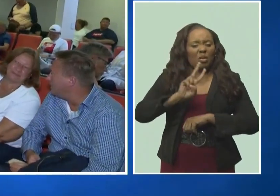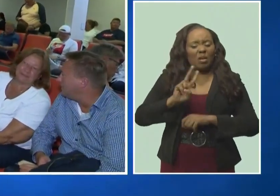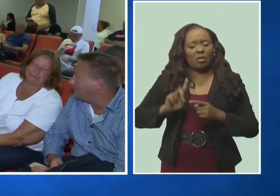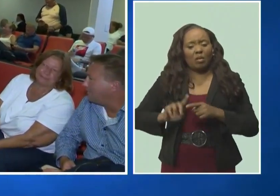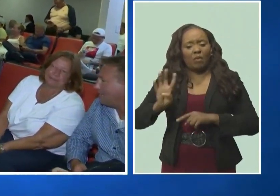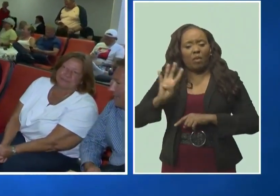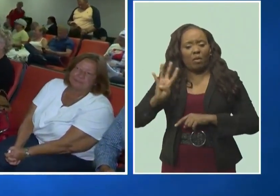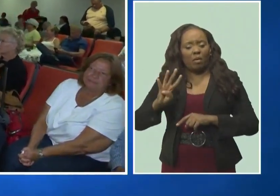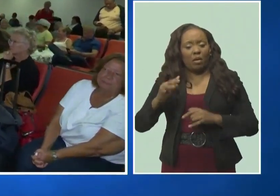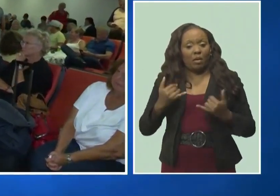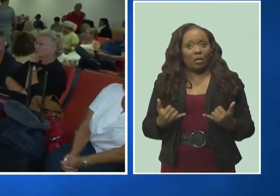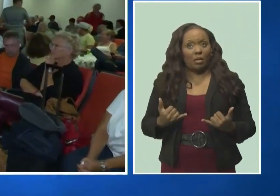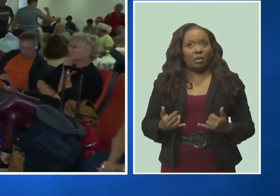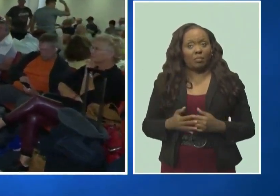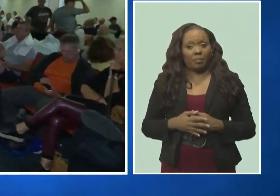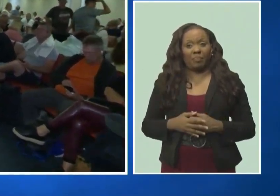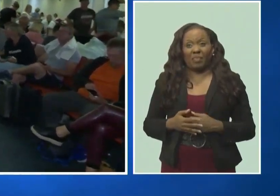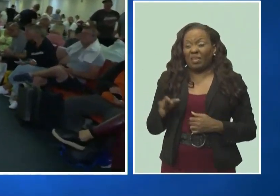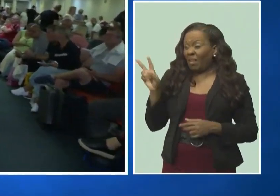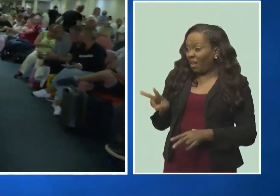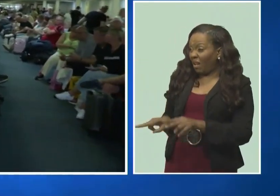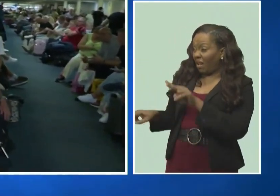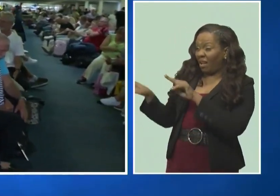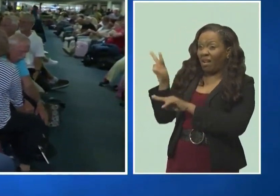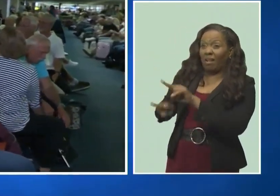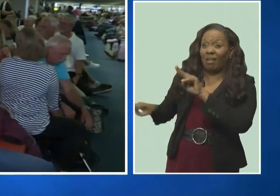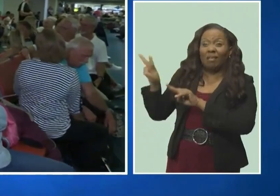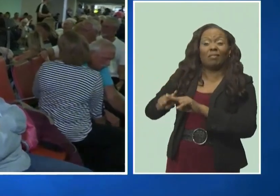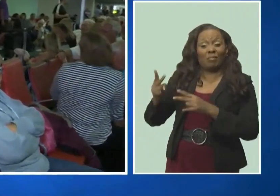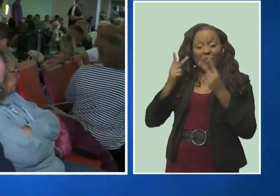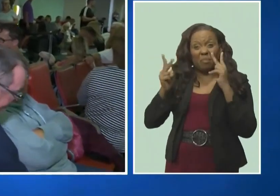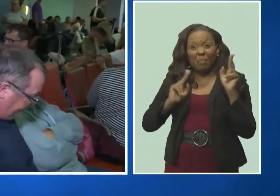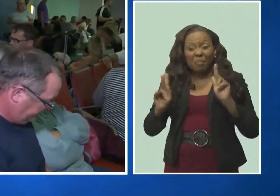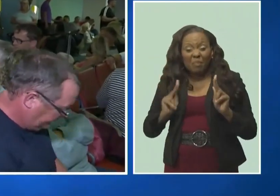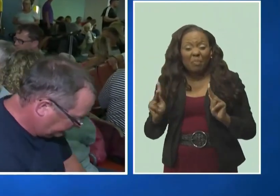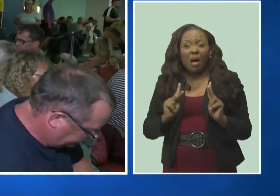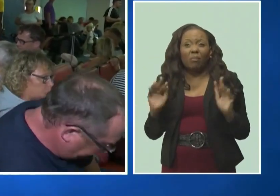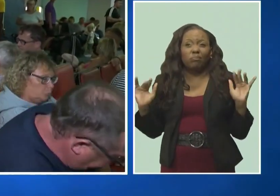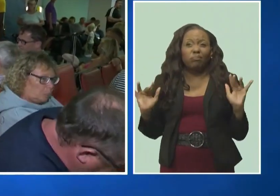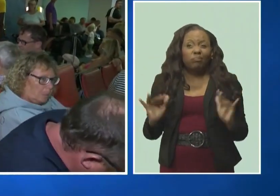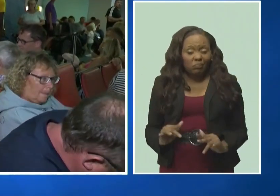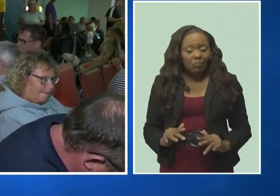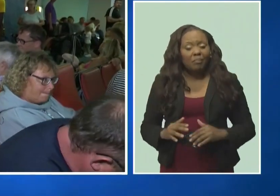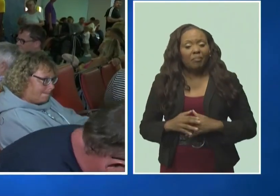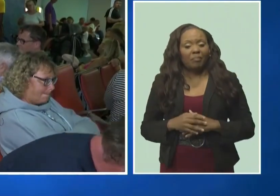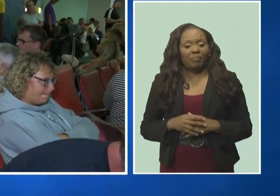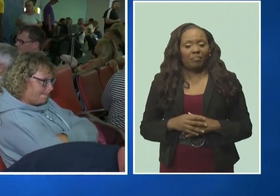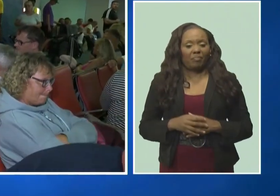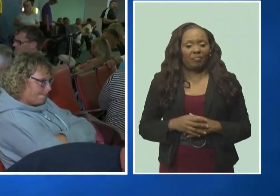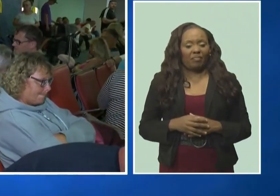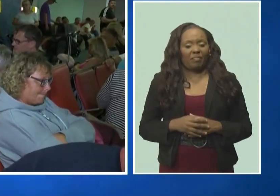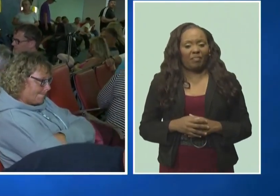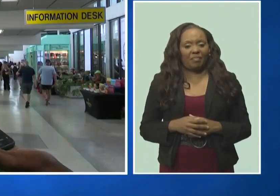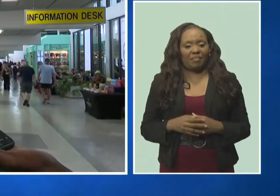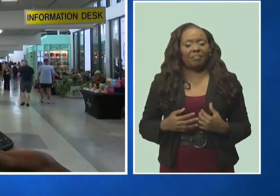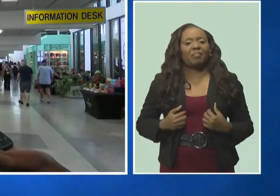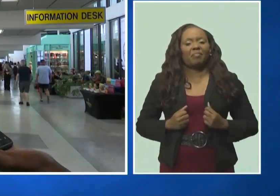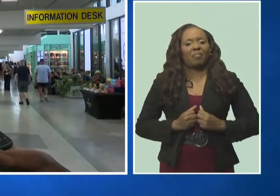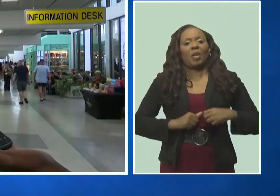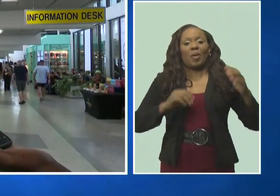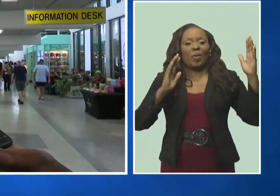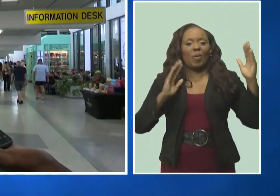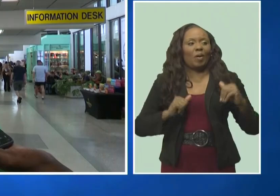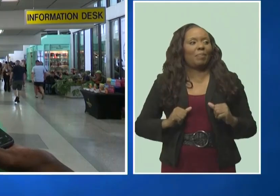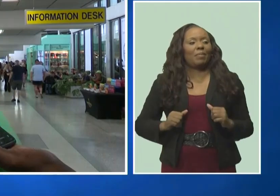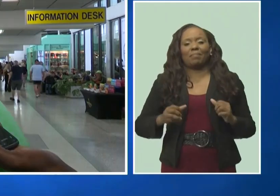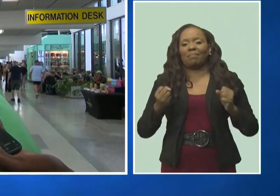see from around us how in the arrival and departure hall looks, and we're hoping that there will be many other days like